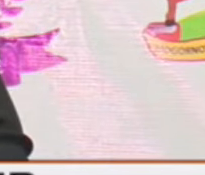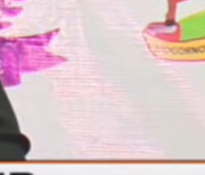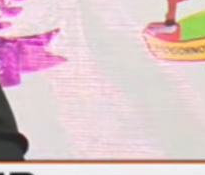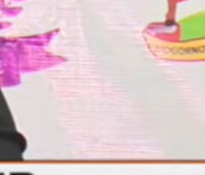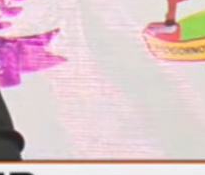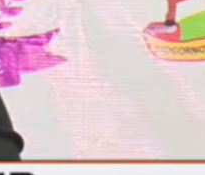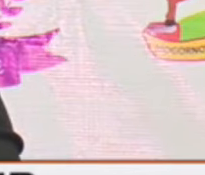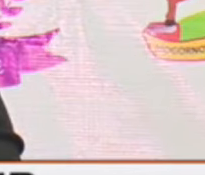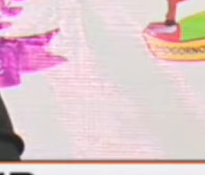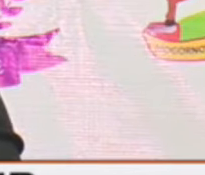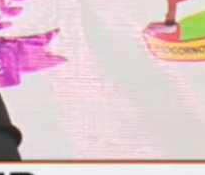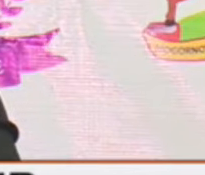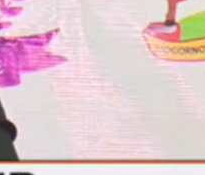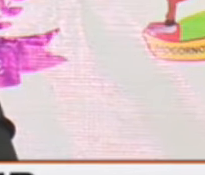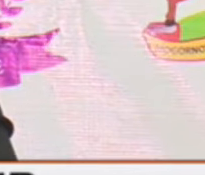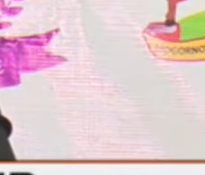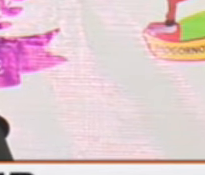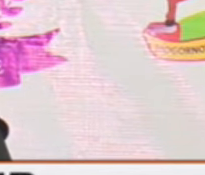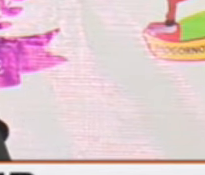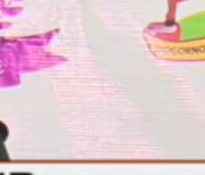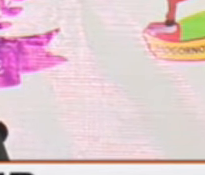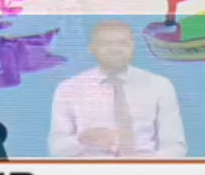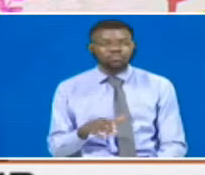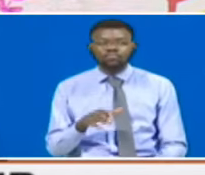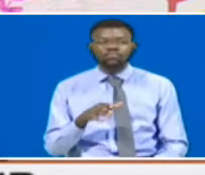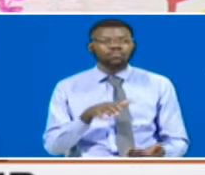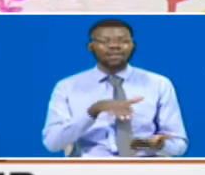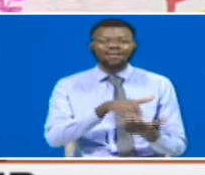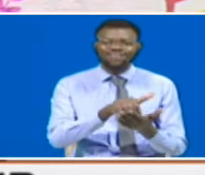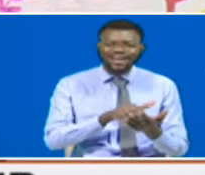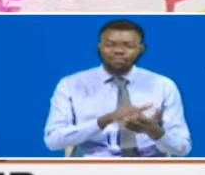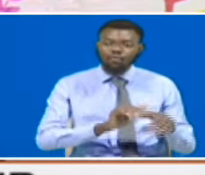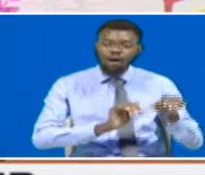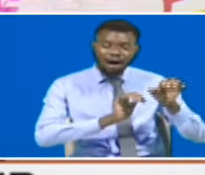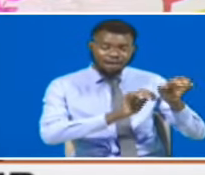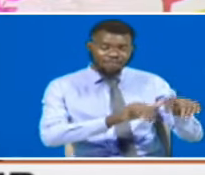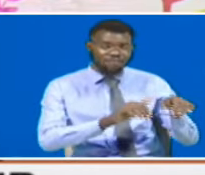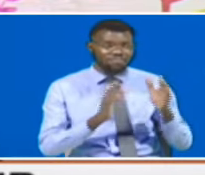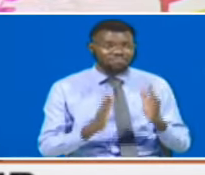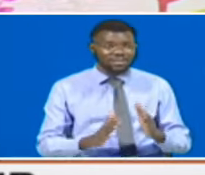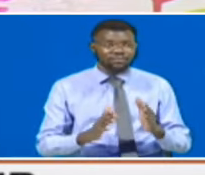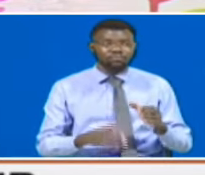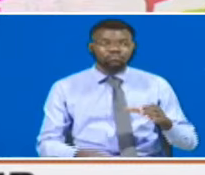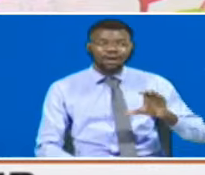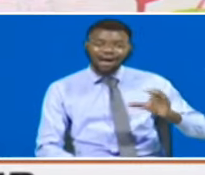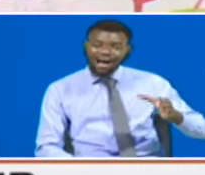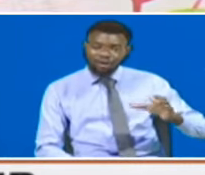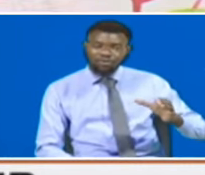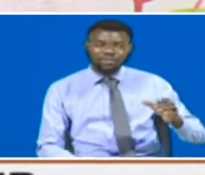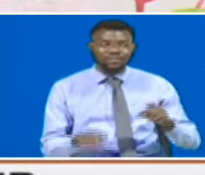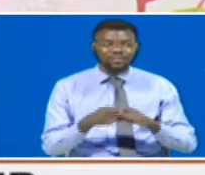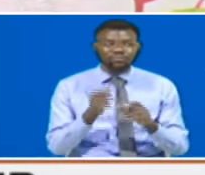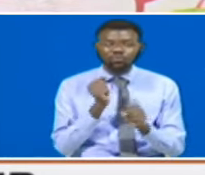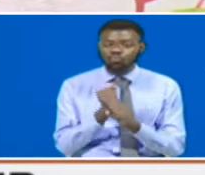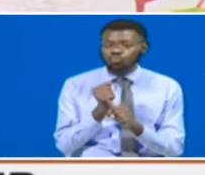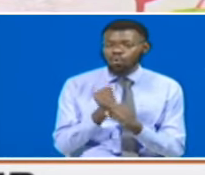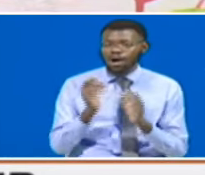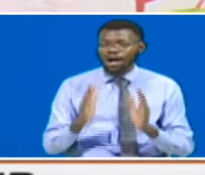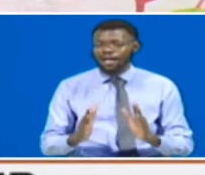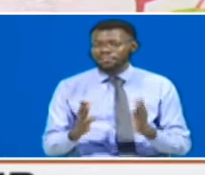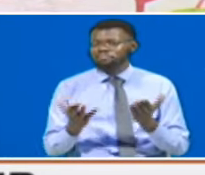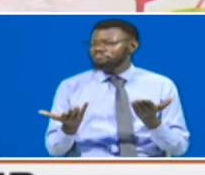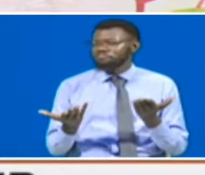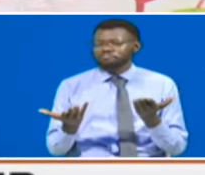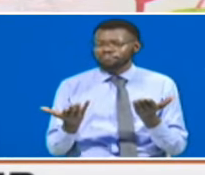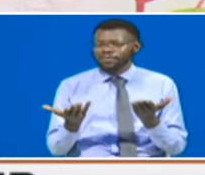These vulnerable farmers in these counties and the workers in the informal economy